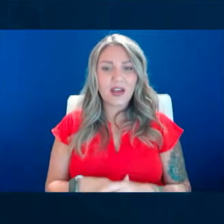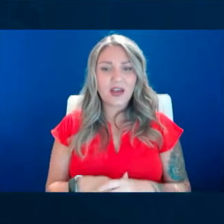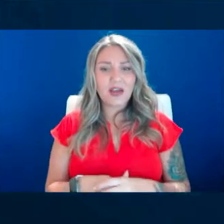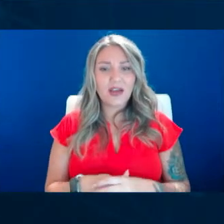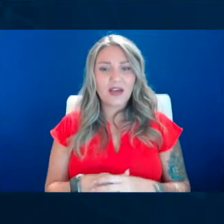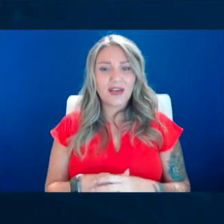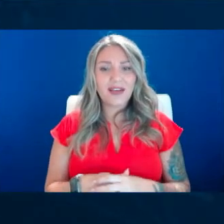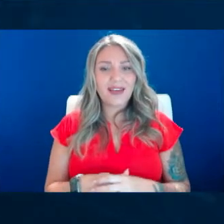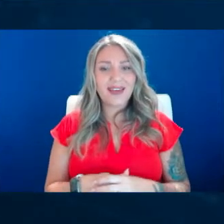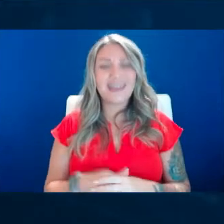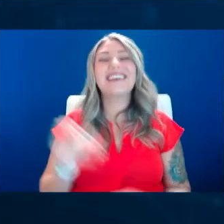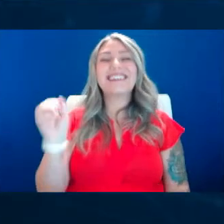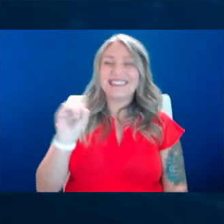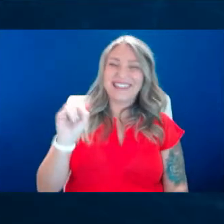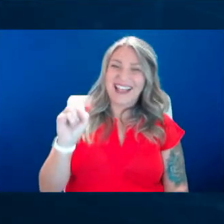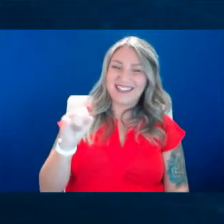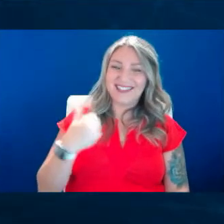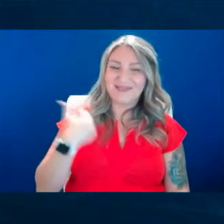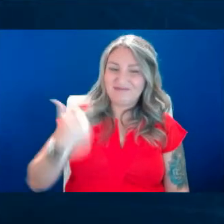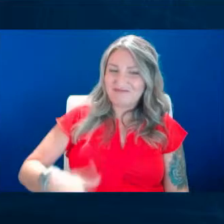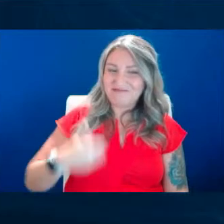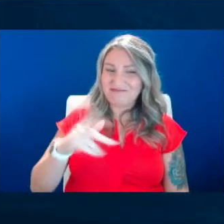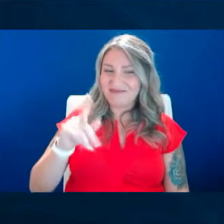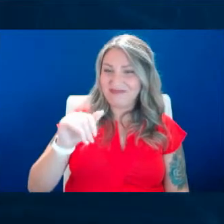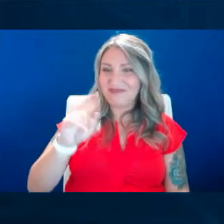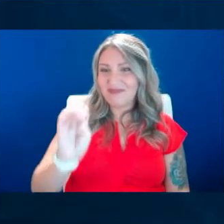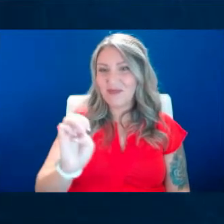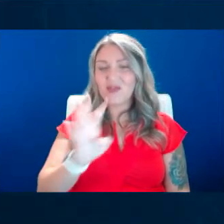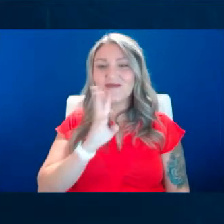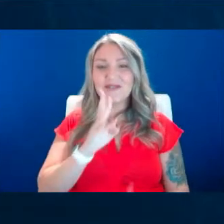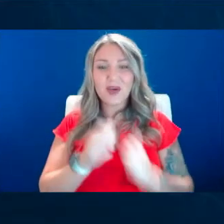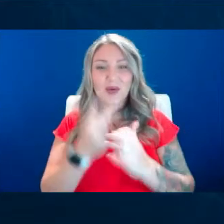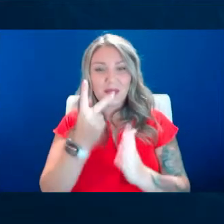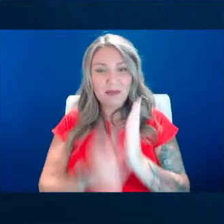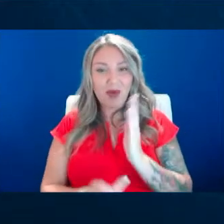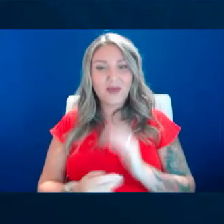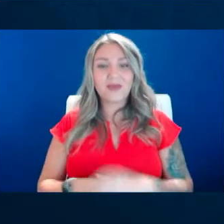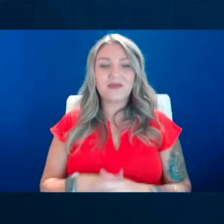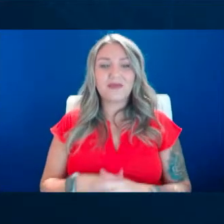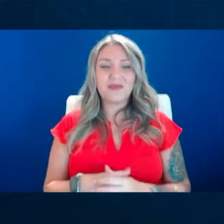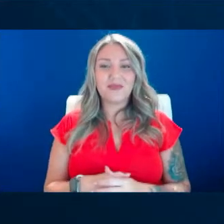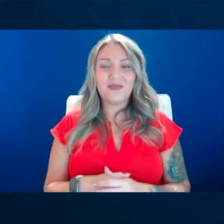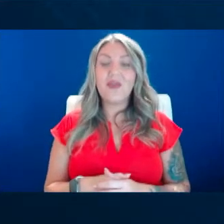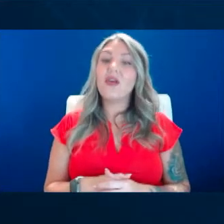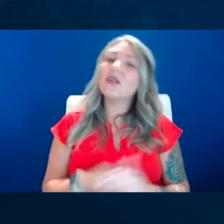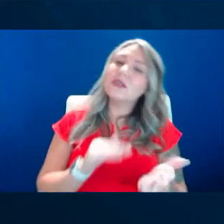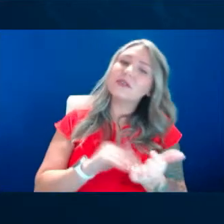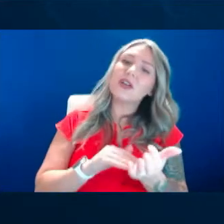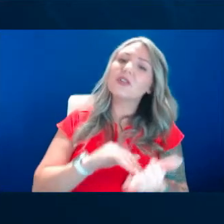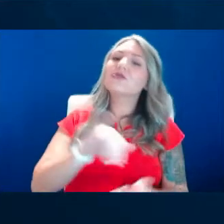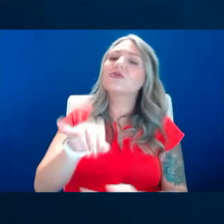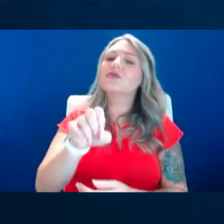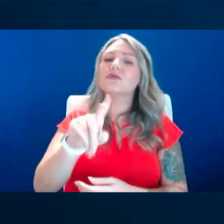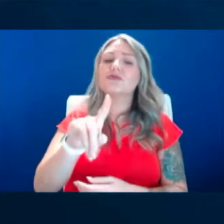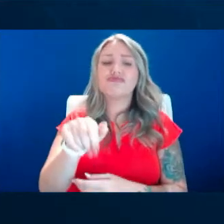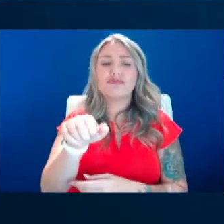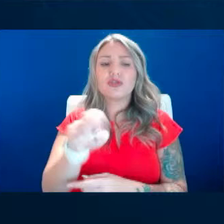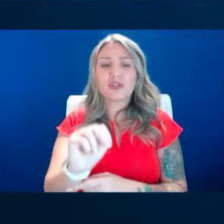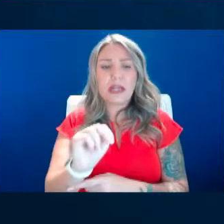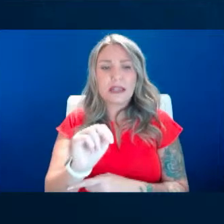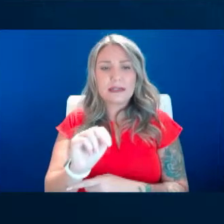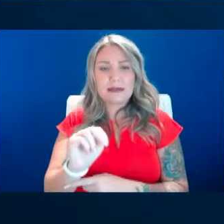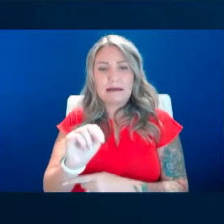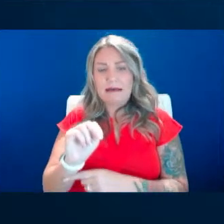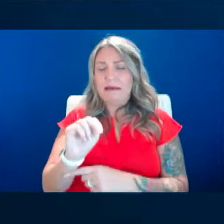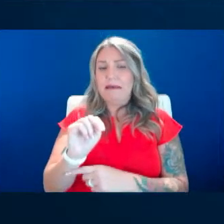Yes, right. I'm Katie. Okay, we're going to kind of talk with both of you a little bit, but Dr. Jensen, I want to ask you, the Cancer Center's received grants from the